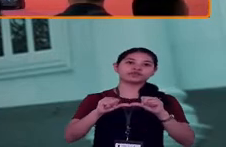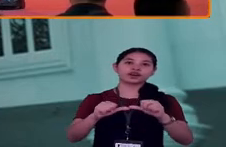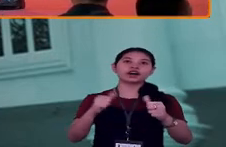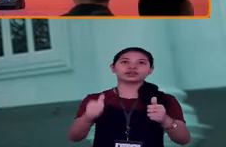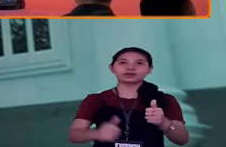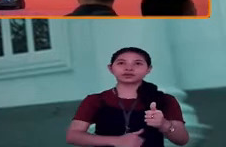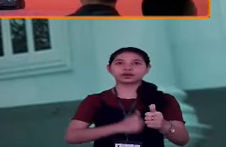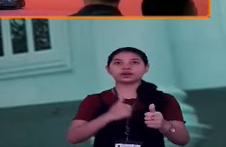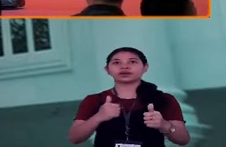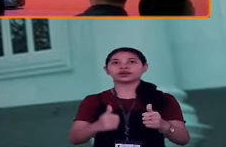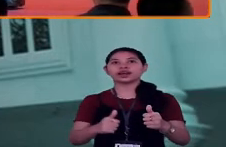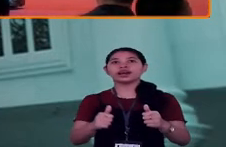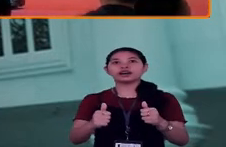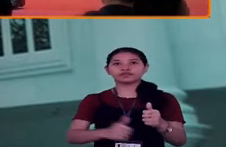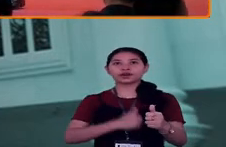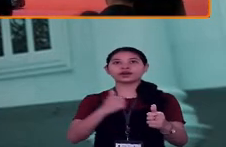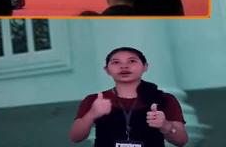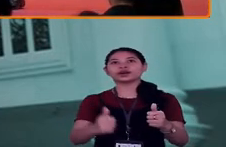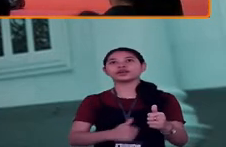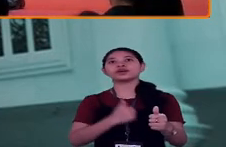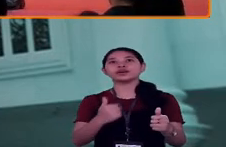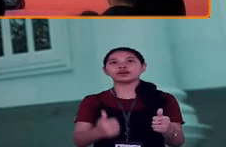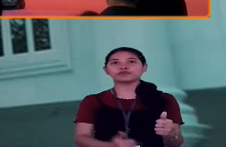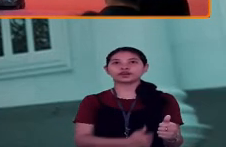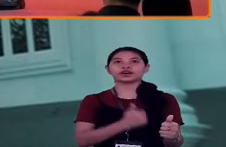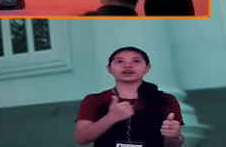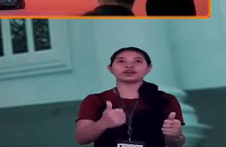everywhere, I will follow on.